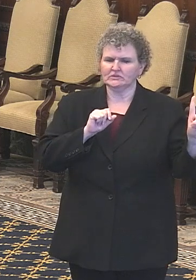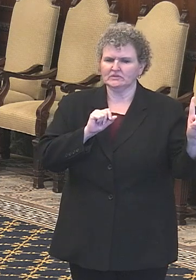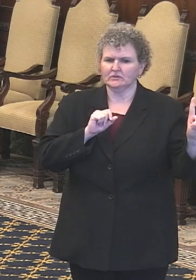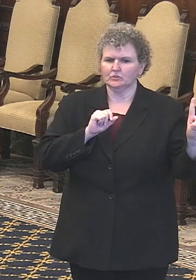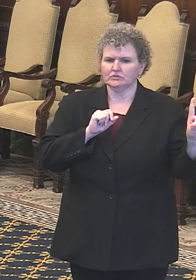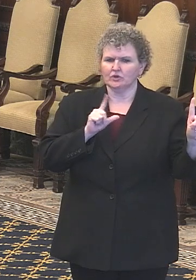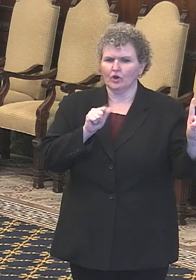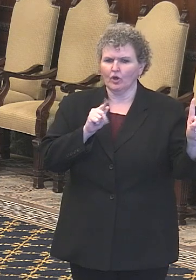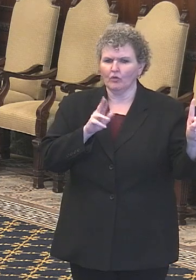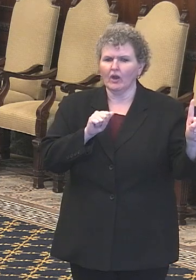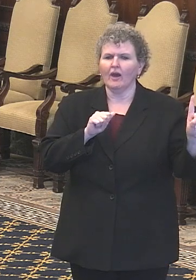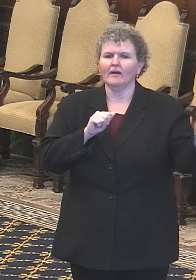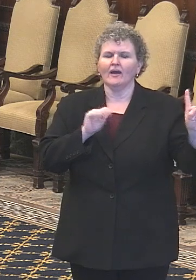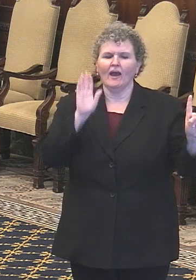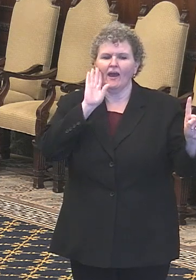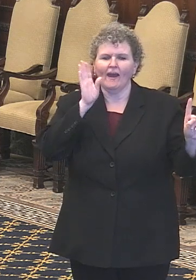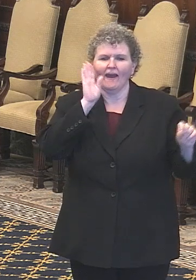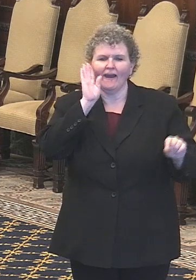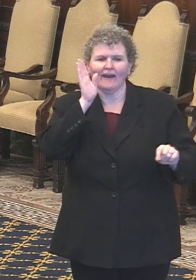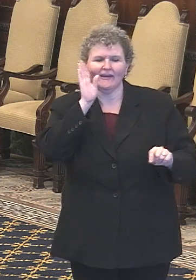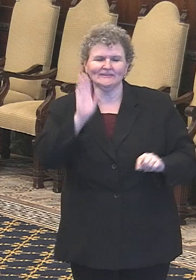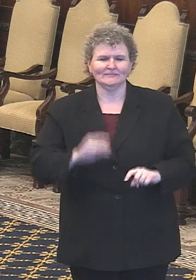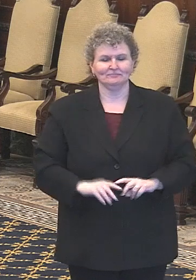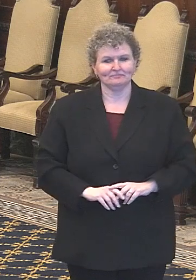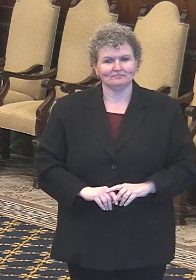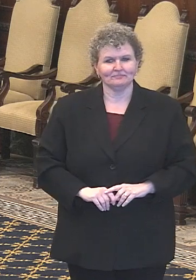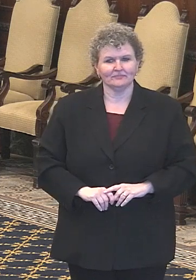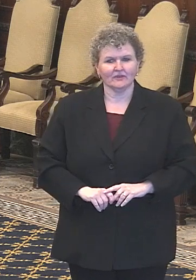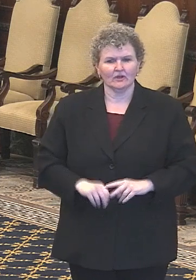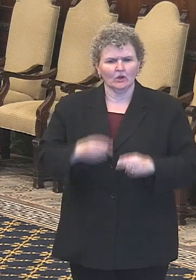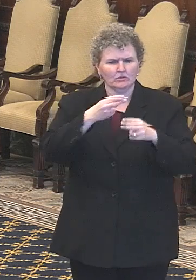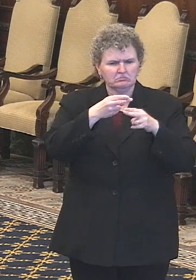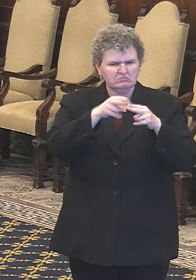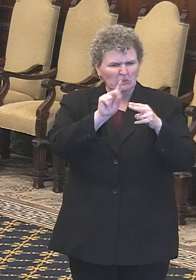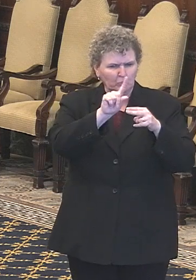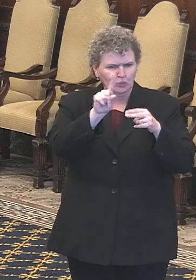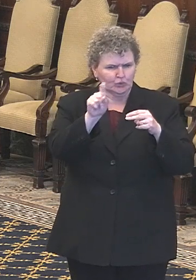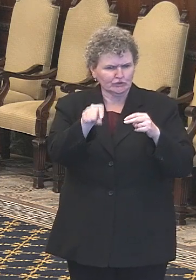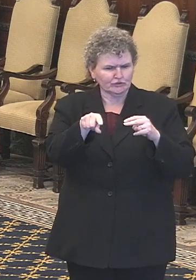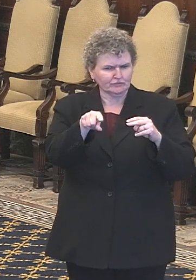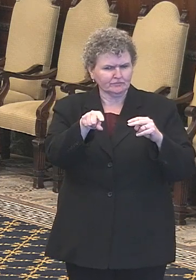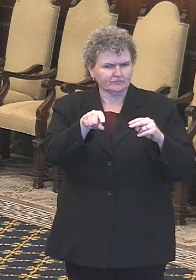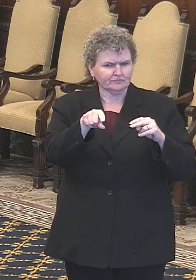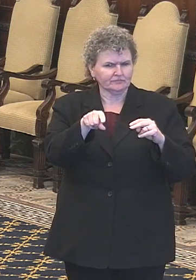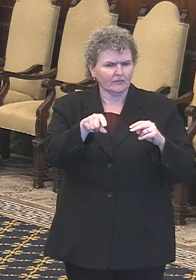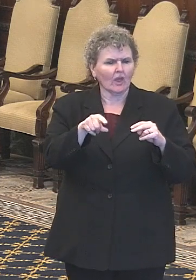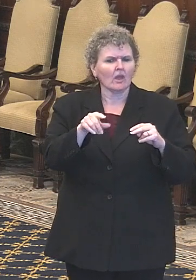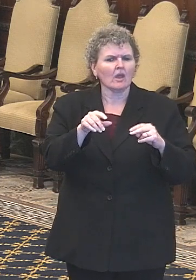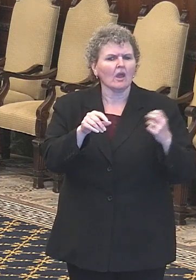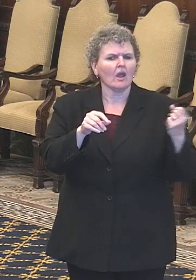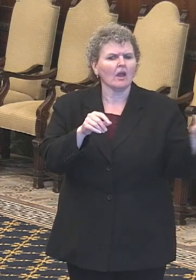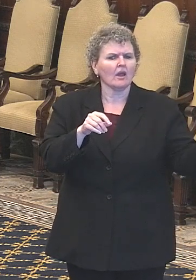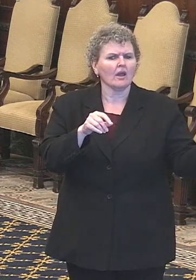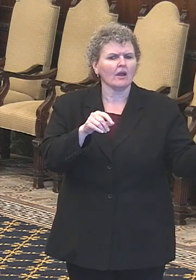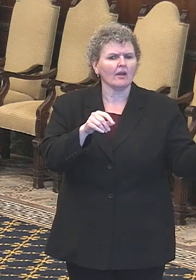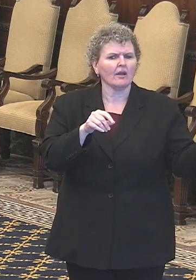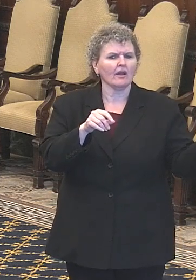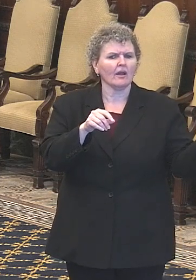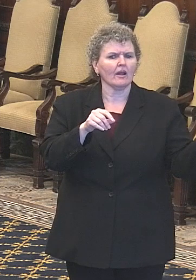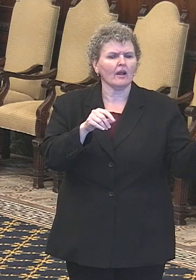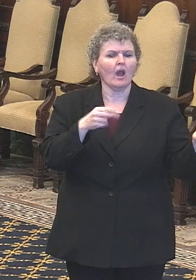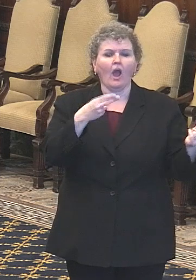distance. People were following that. People were stopping where they were walking to let someone else go by if they felt the distance was getting too close. So I